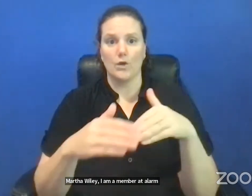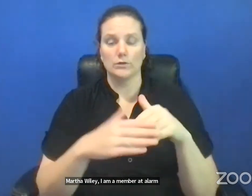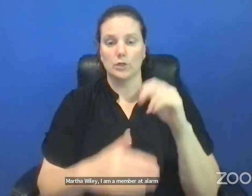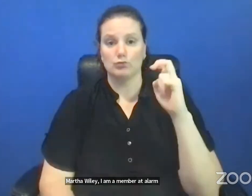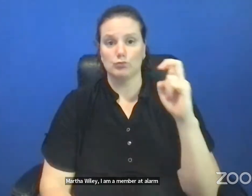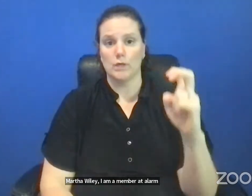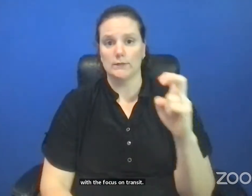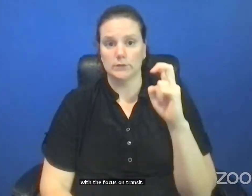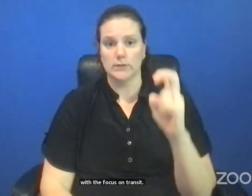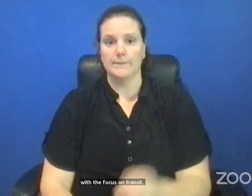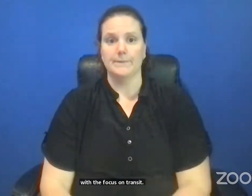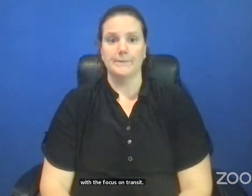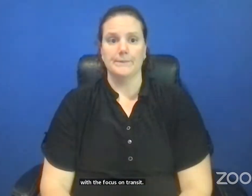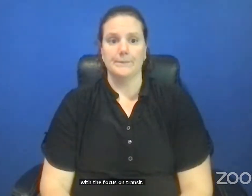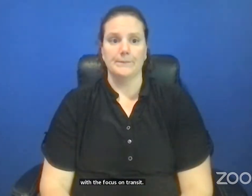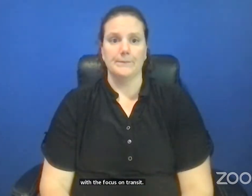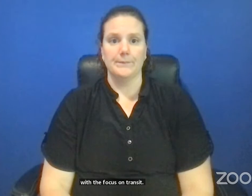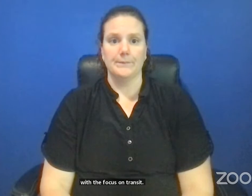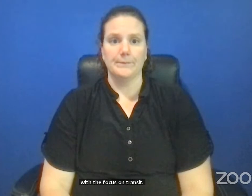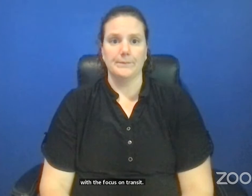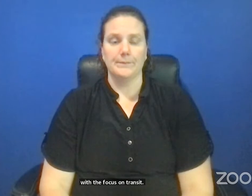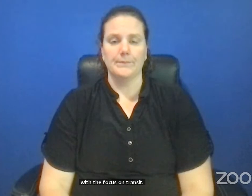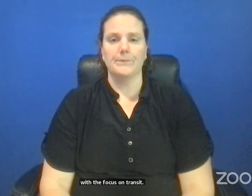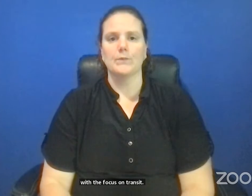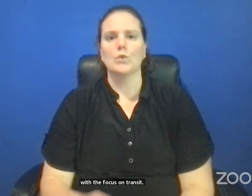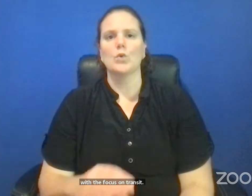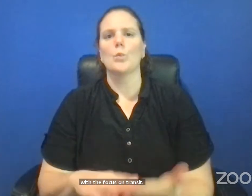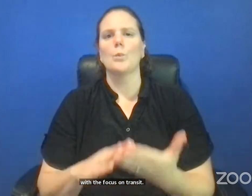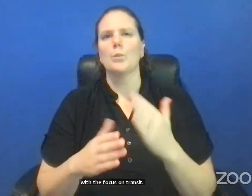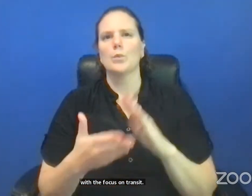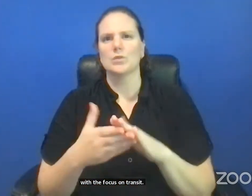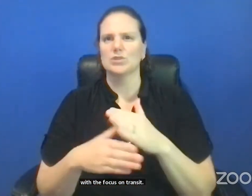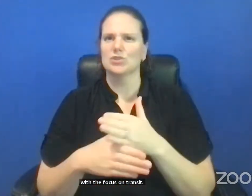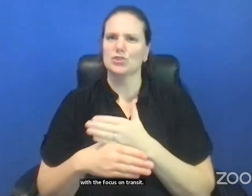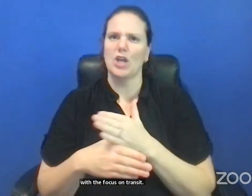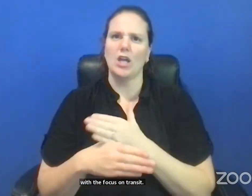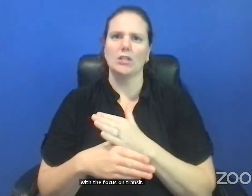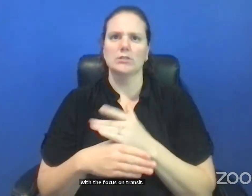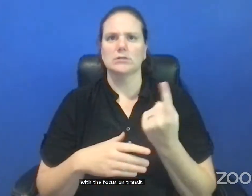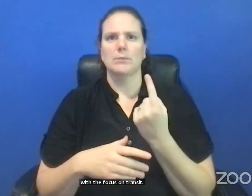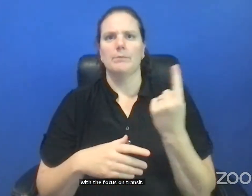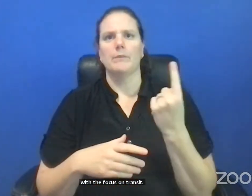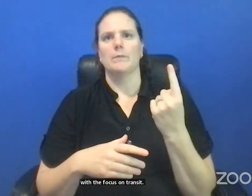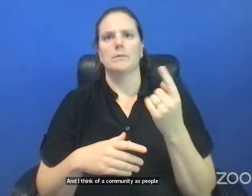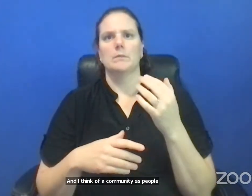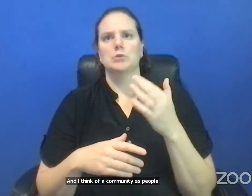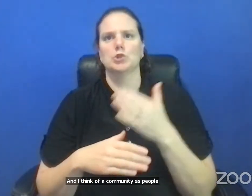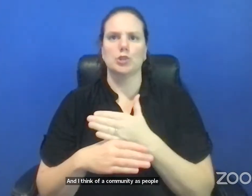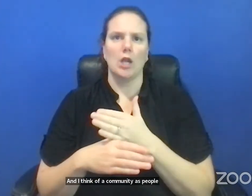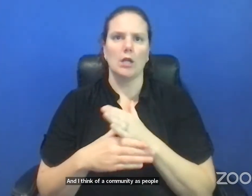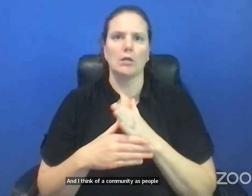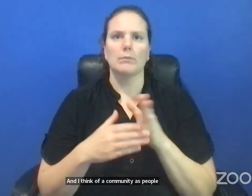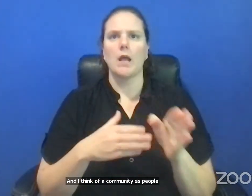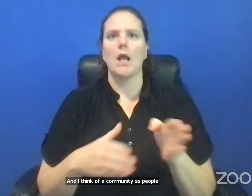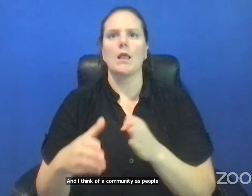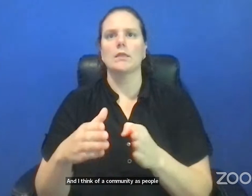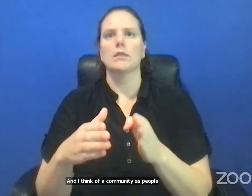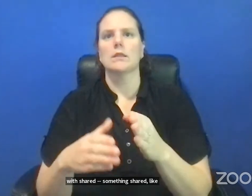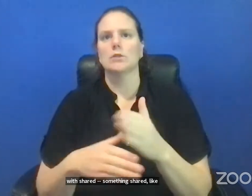And I think of a community as people with something shared, like a shared past, a